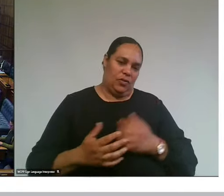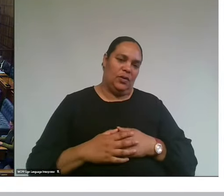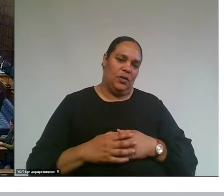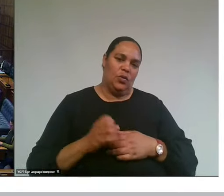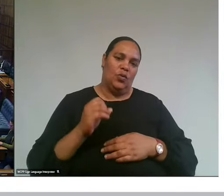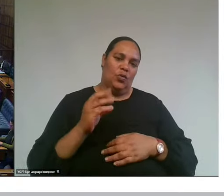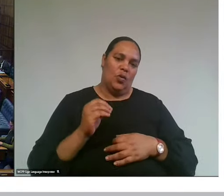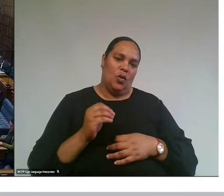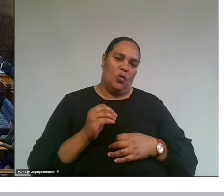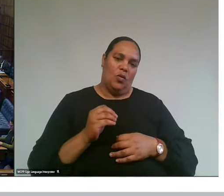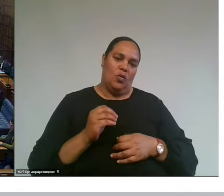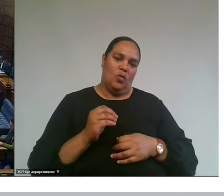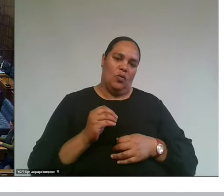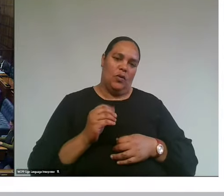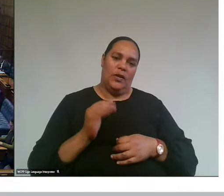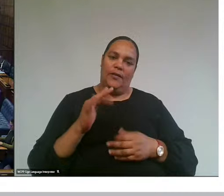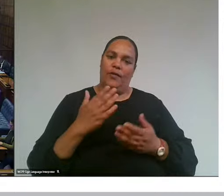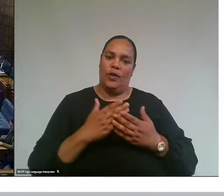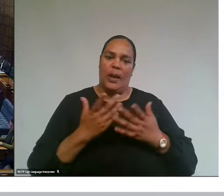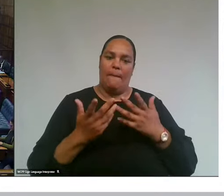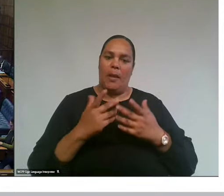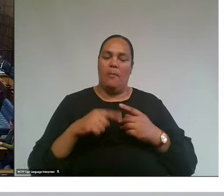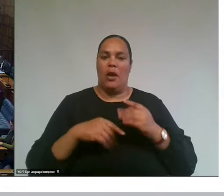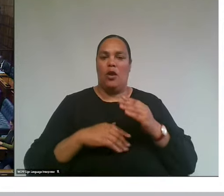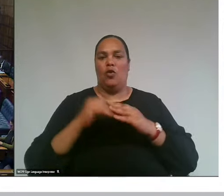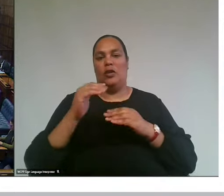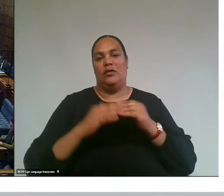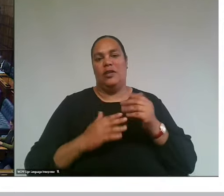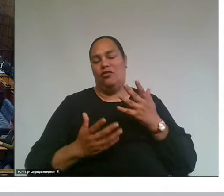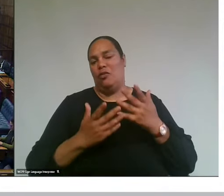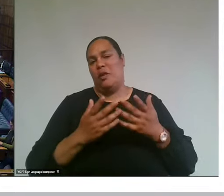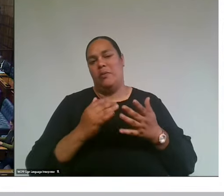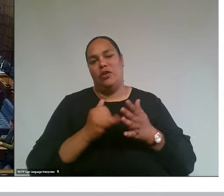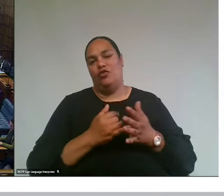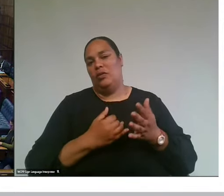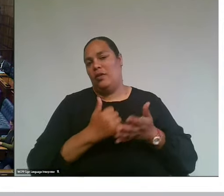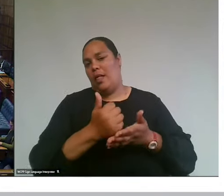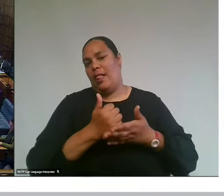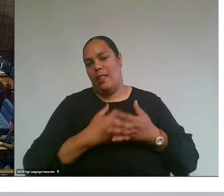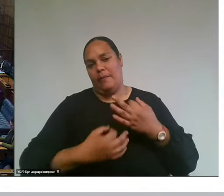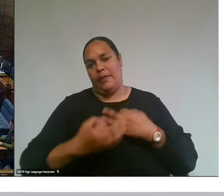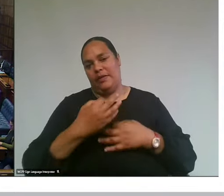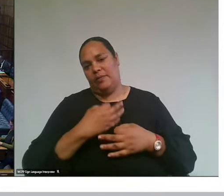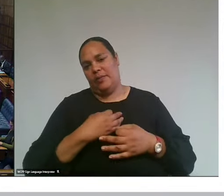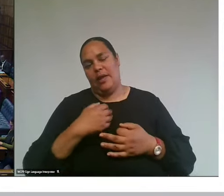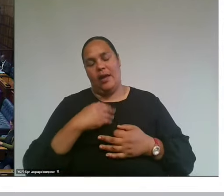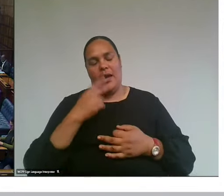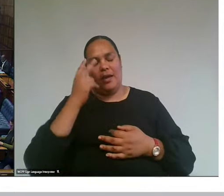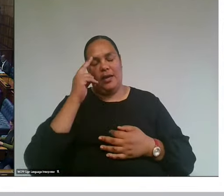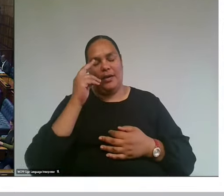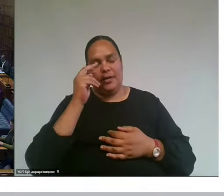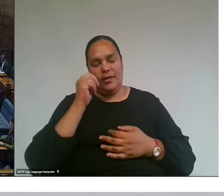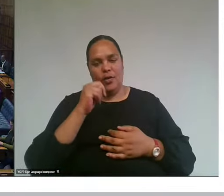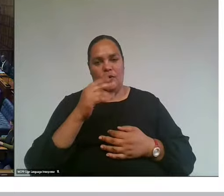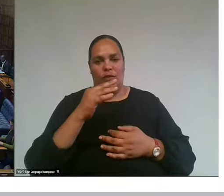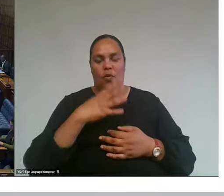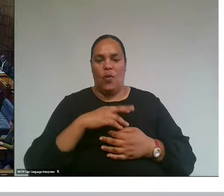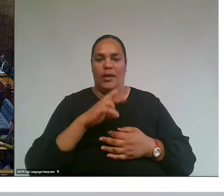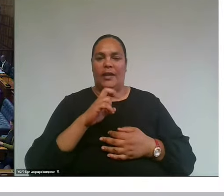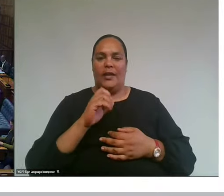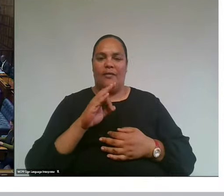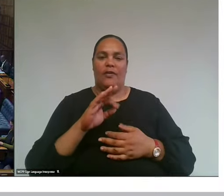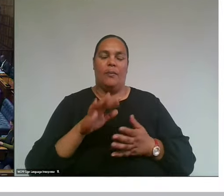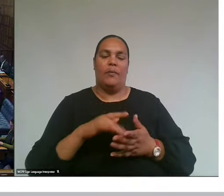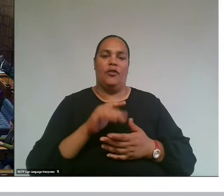so so if you could in terms of construction perhaps just just help me there and I do note if you want to reference on page